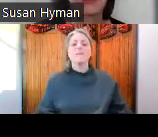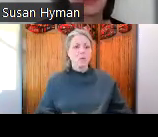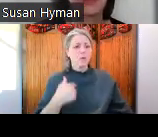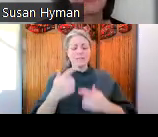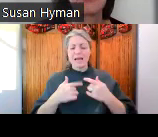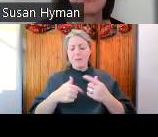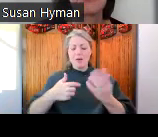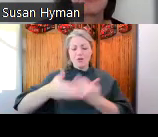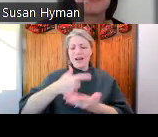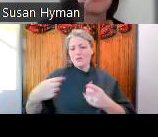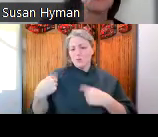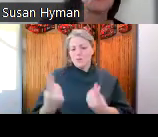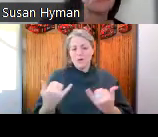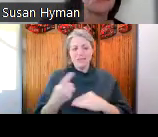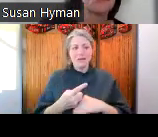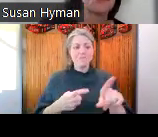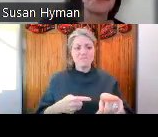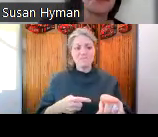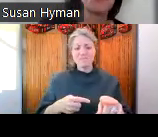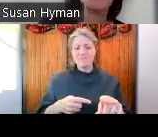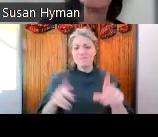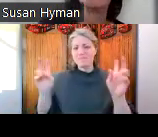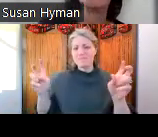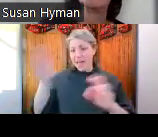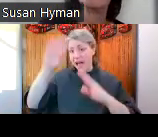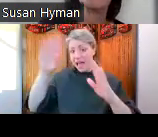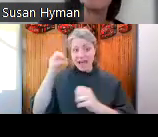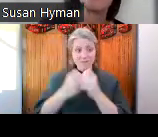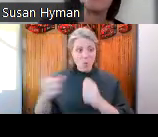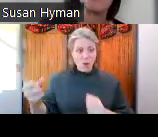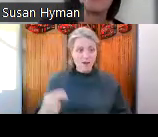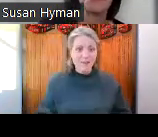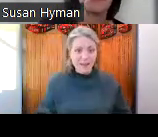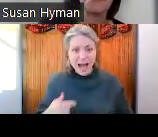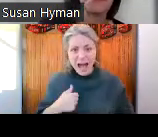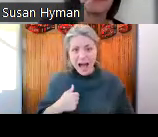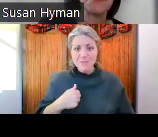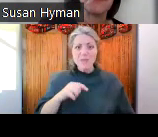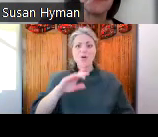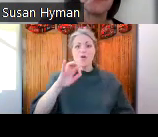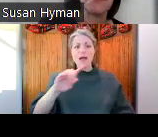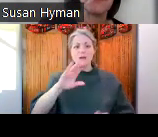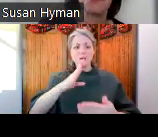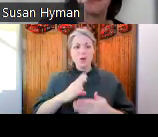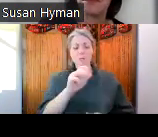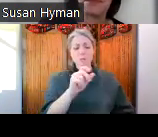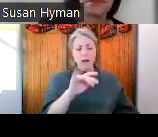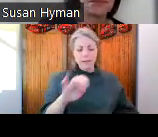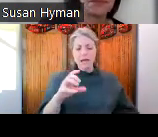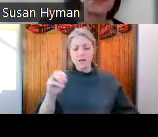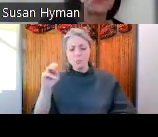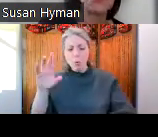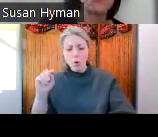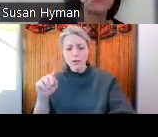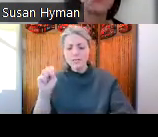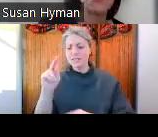had today. Hi, everyone. My name is Ryan Axelrod, and I am the granddaughter of Bunny and Mort Skirboll.